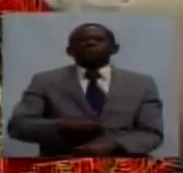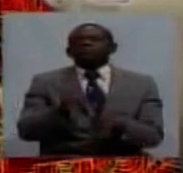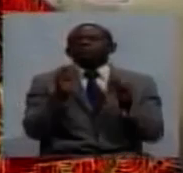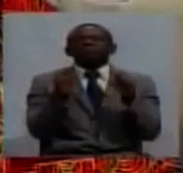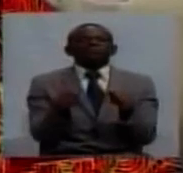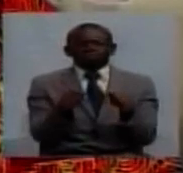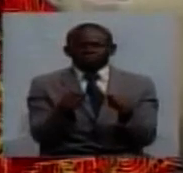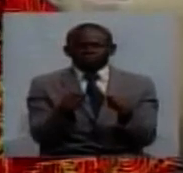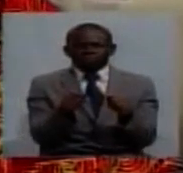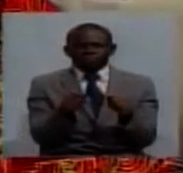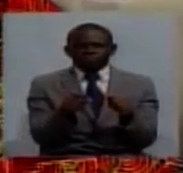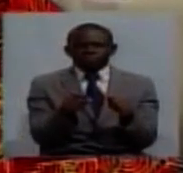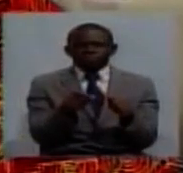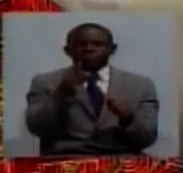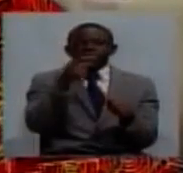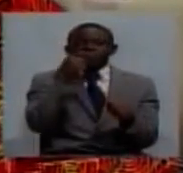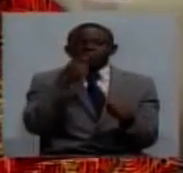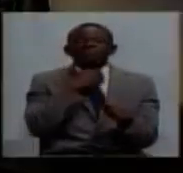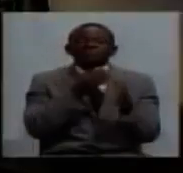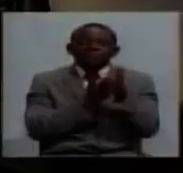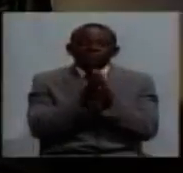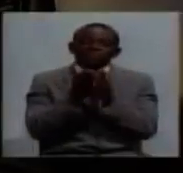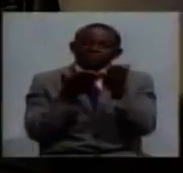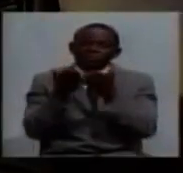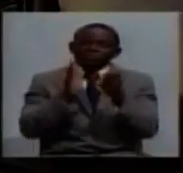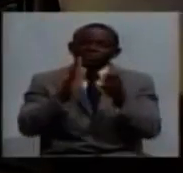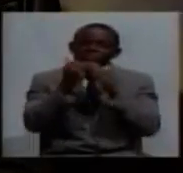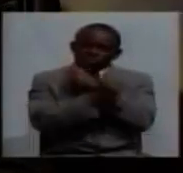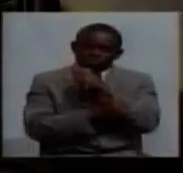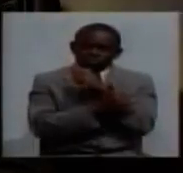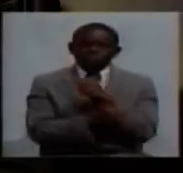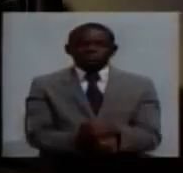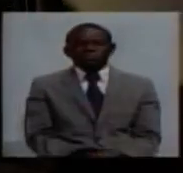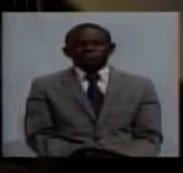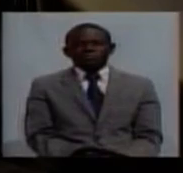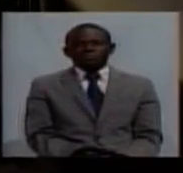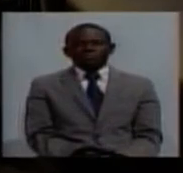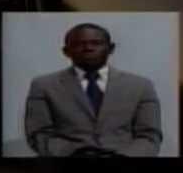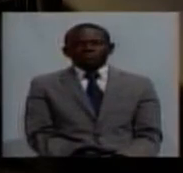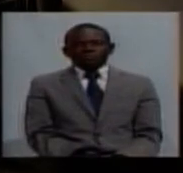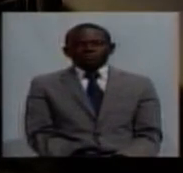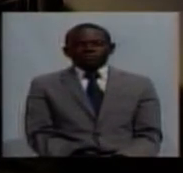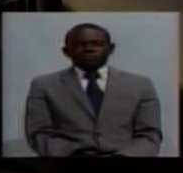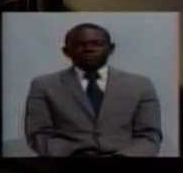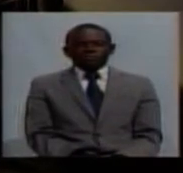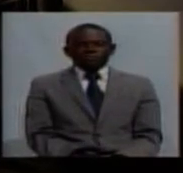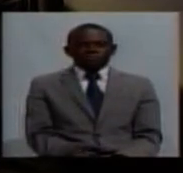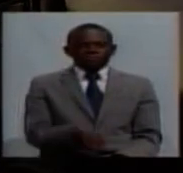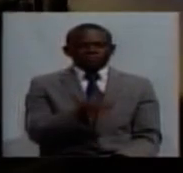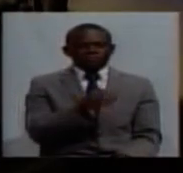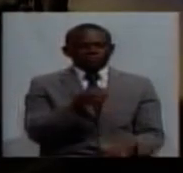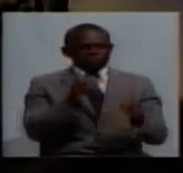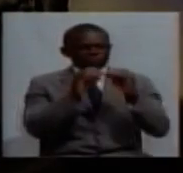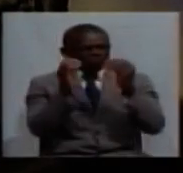I'm willing to serve my country. We have the issue of, since yours is to monitor and evaluate,